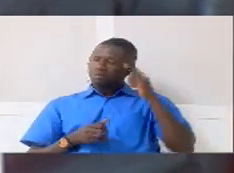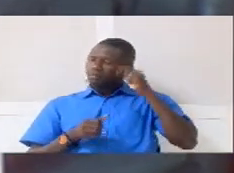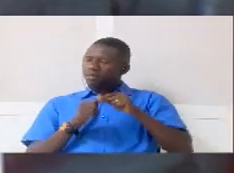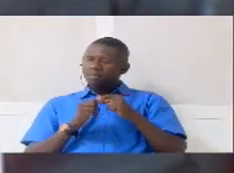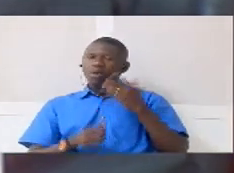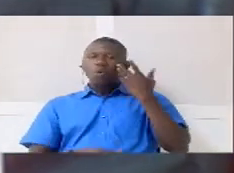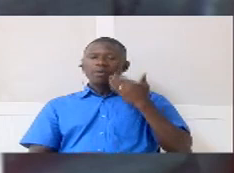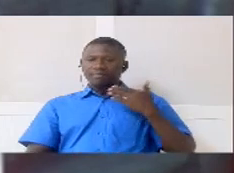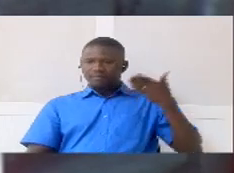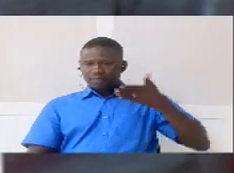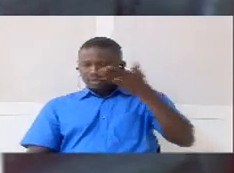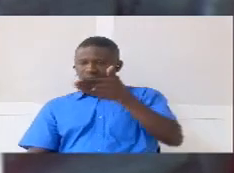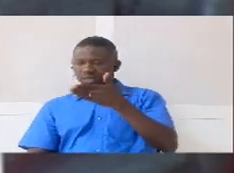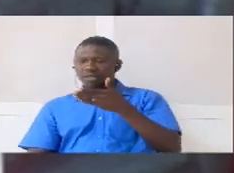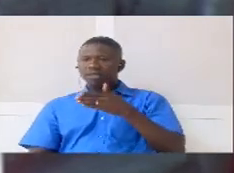juvenile wing at